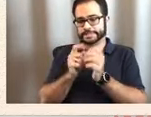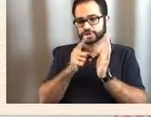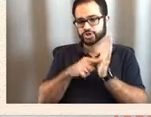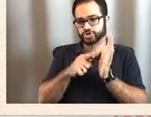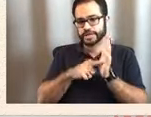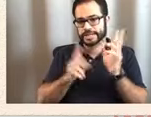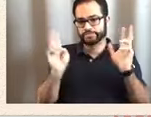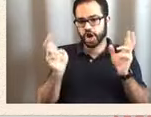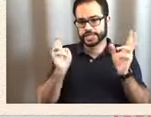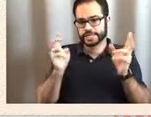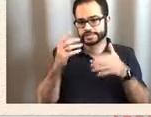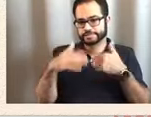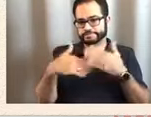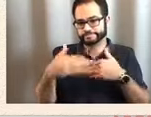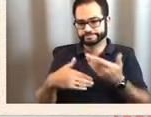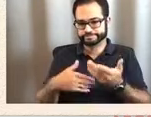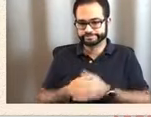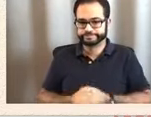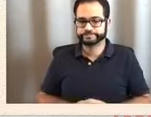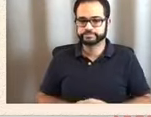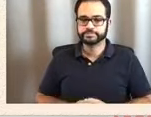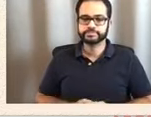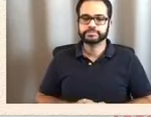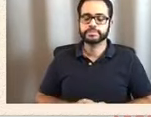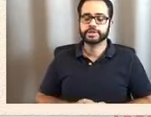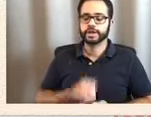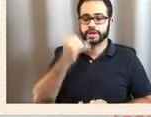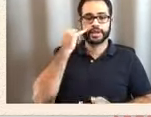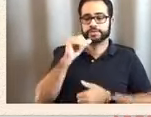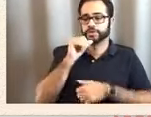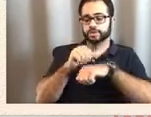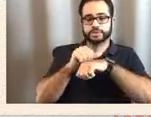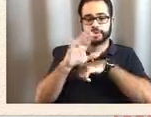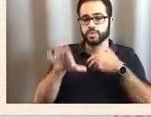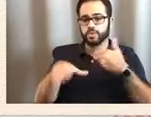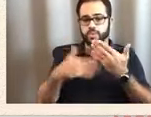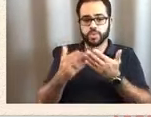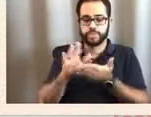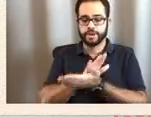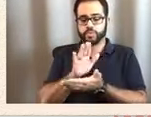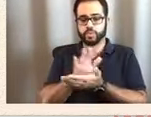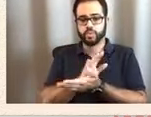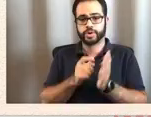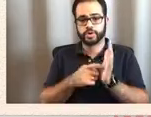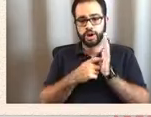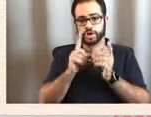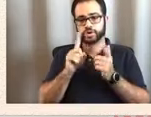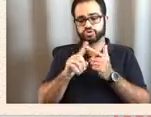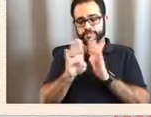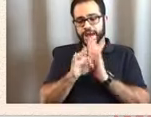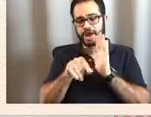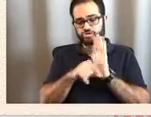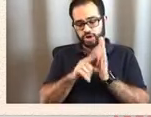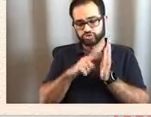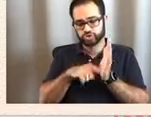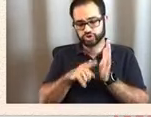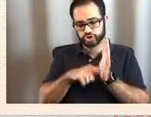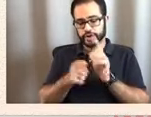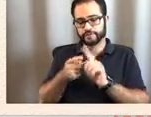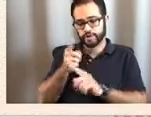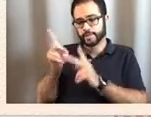status. Failure to submit documentation to the background screenings unit by the applicant will result in